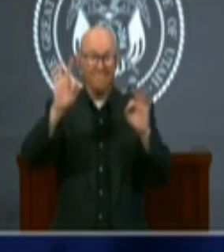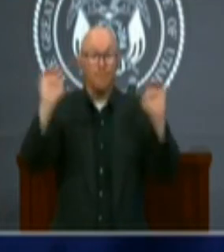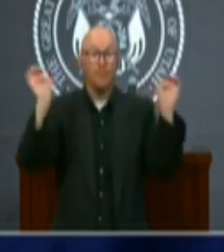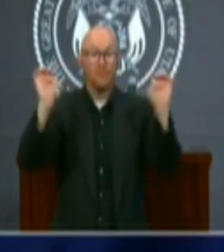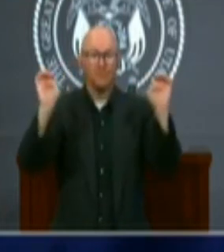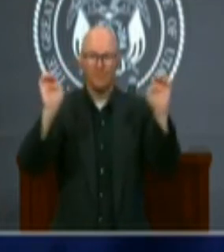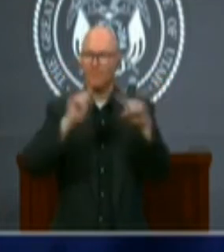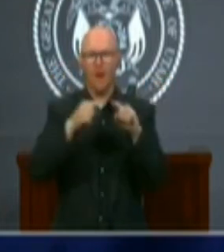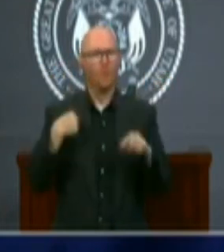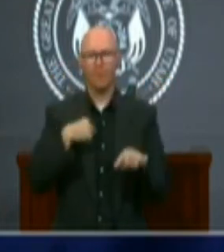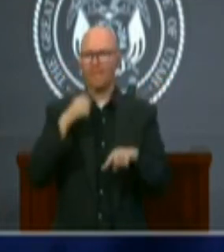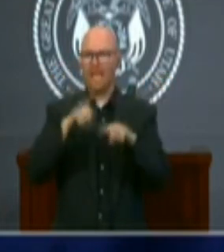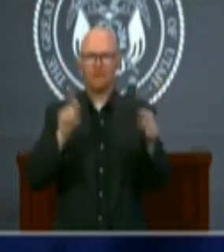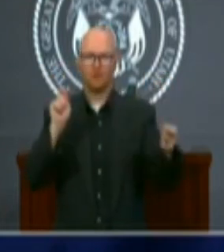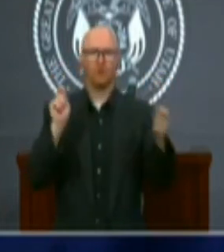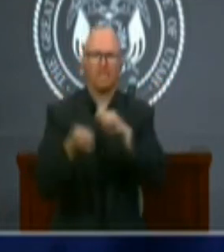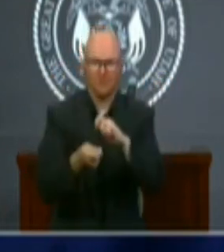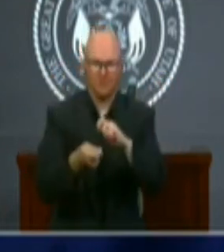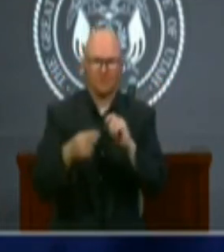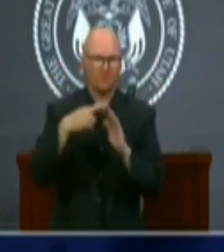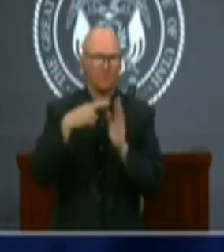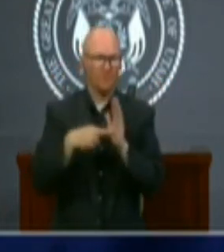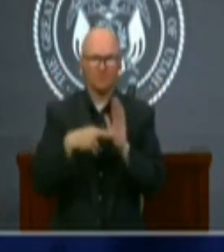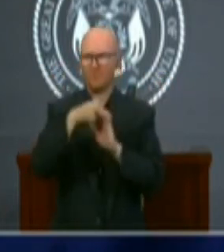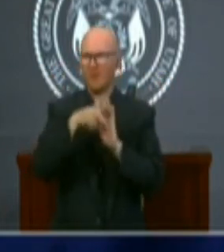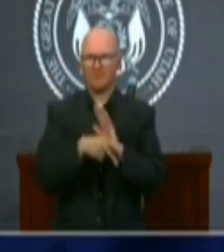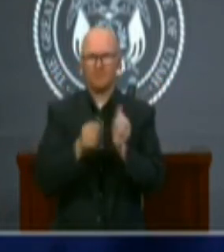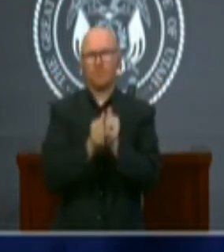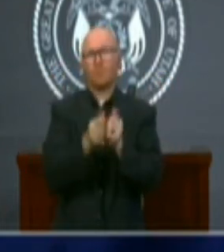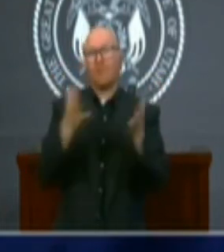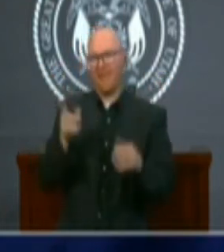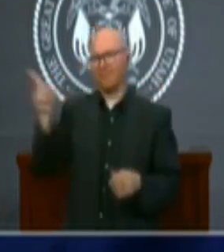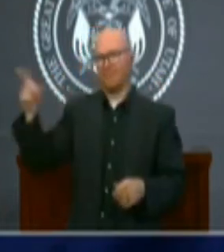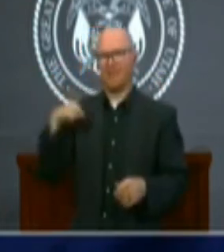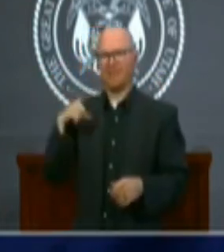that doesn't allow me the authority to ban fireworks.